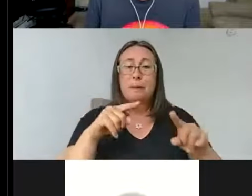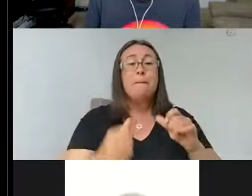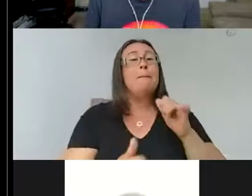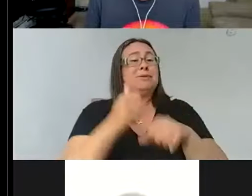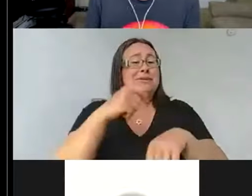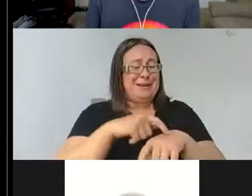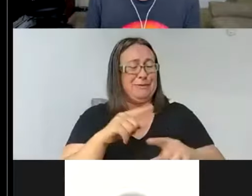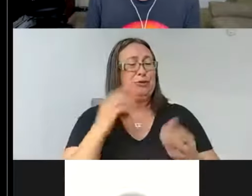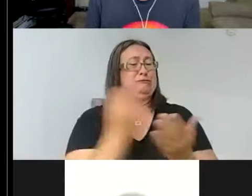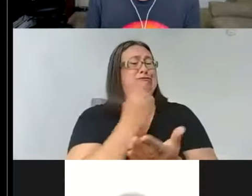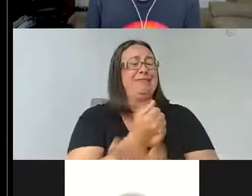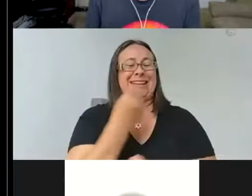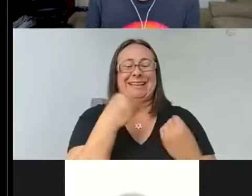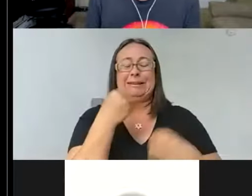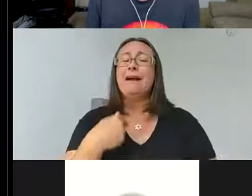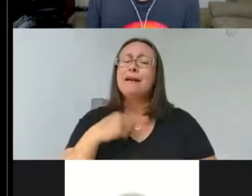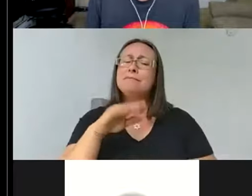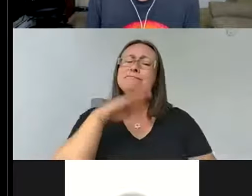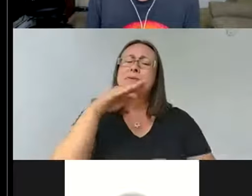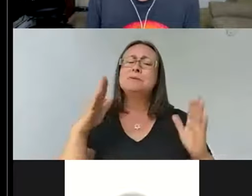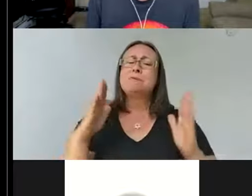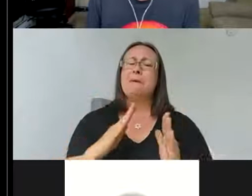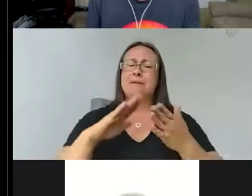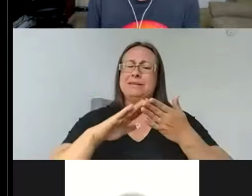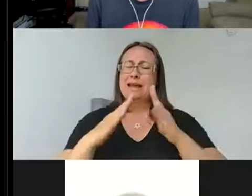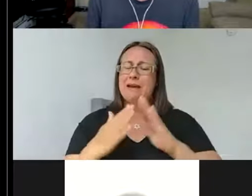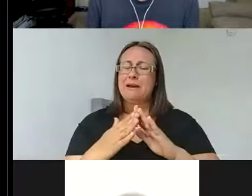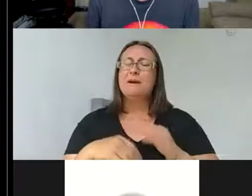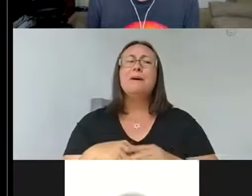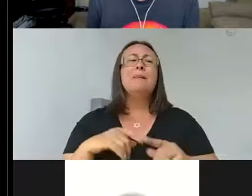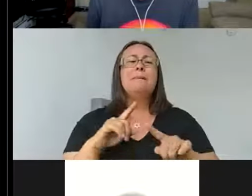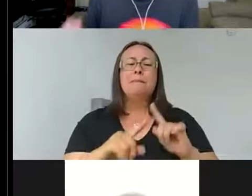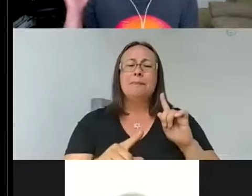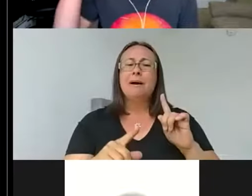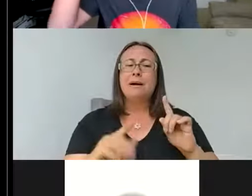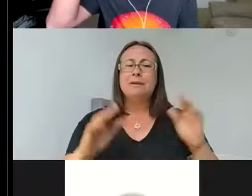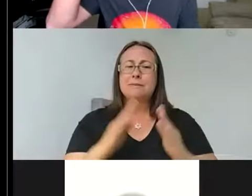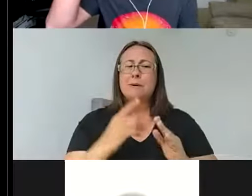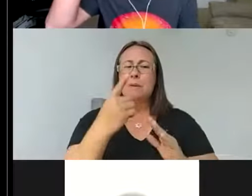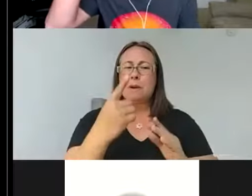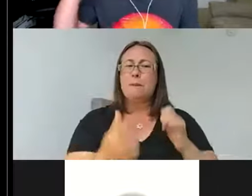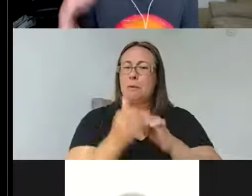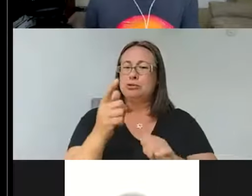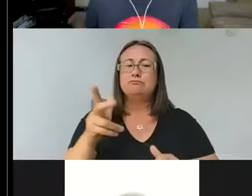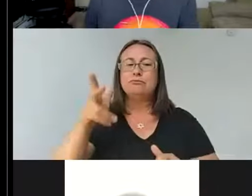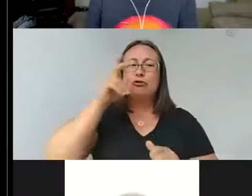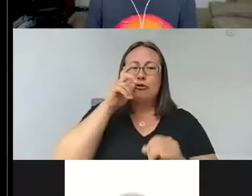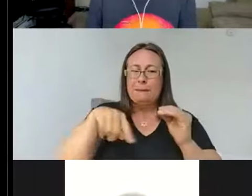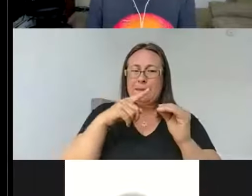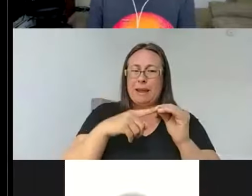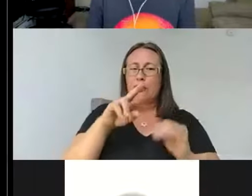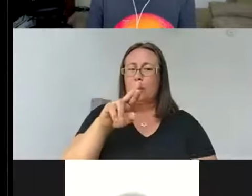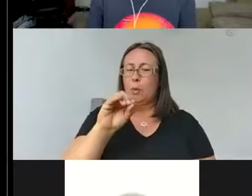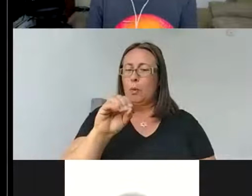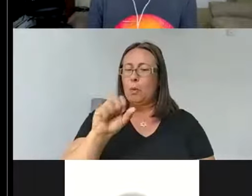of a smaller town, but a small town that probably most people have heard of. It's Roswell. It's in the